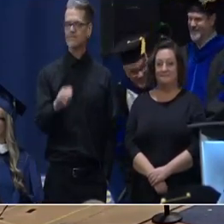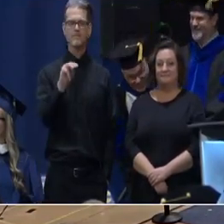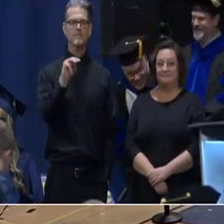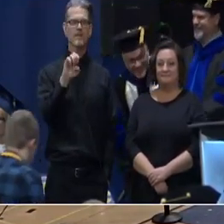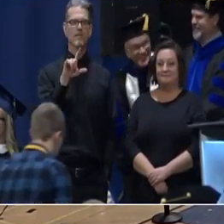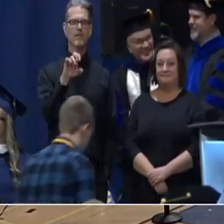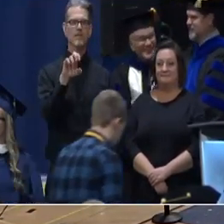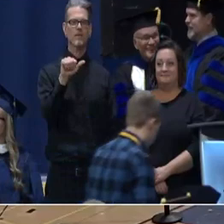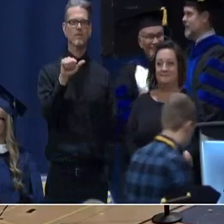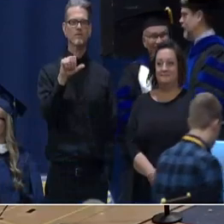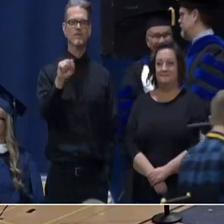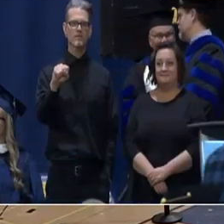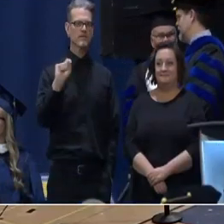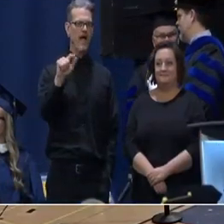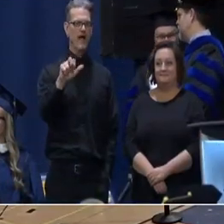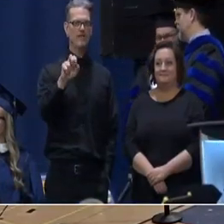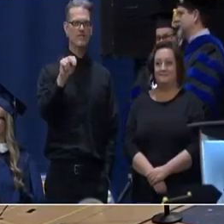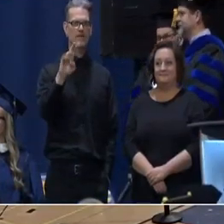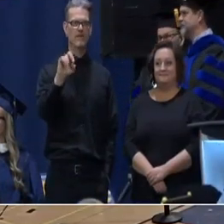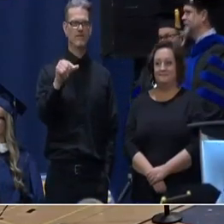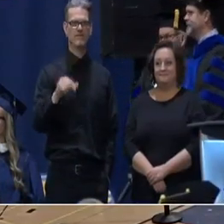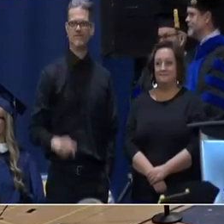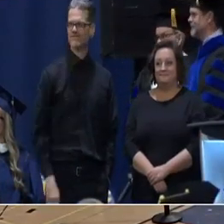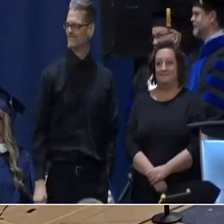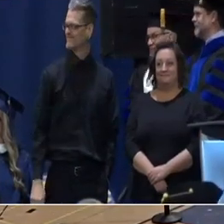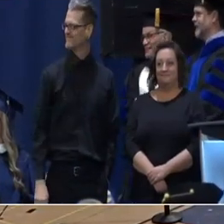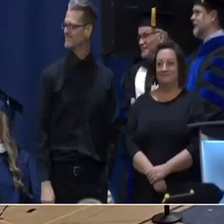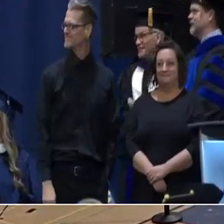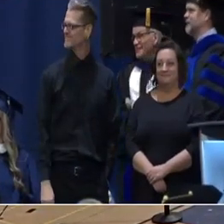Melissa Steinbrenn.